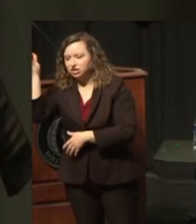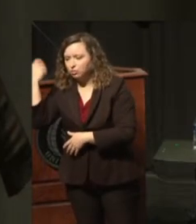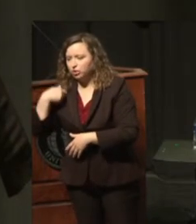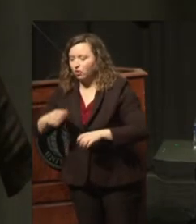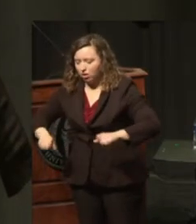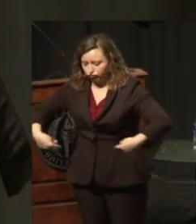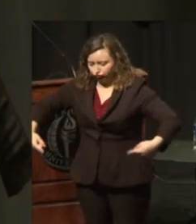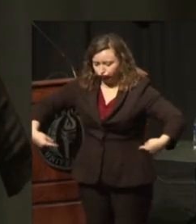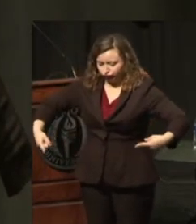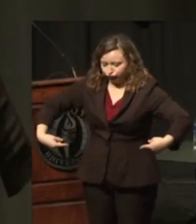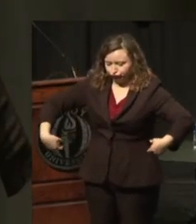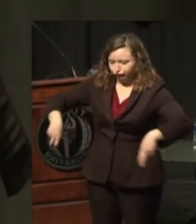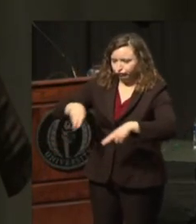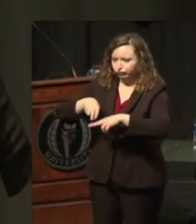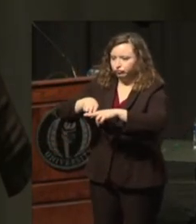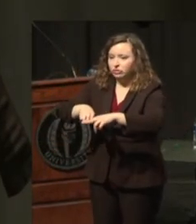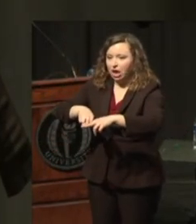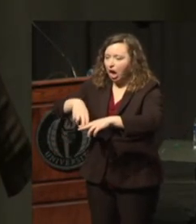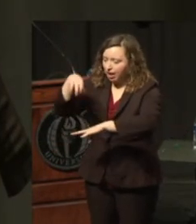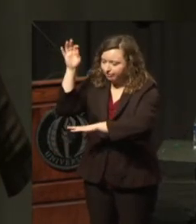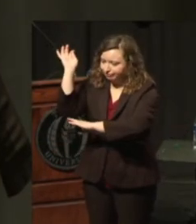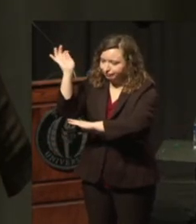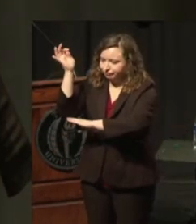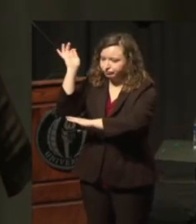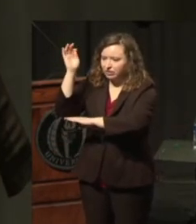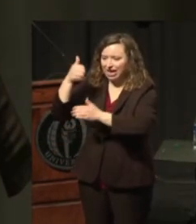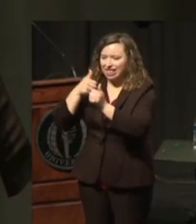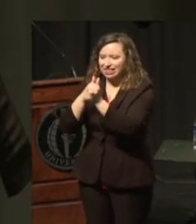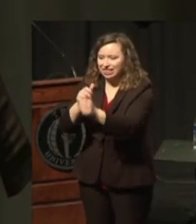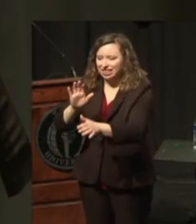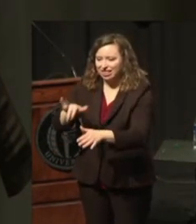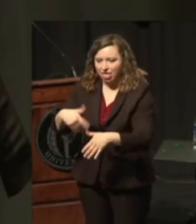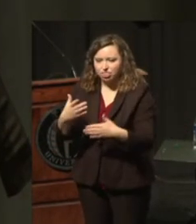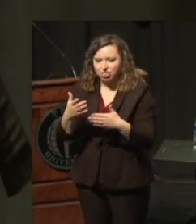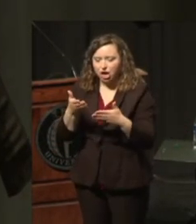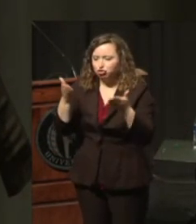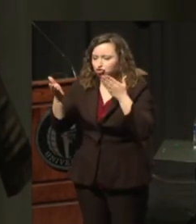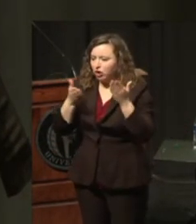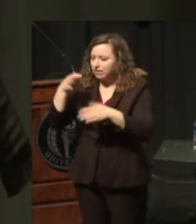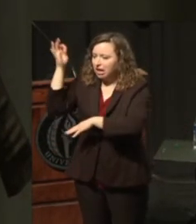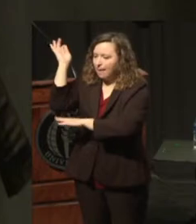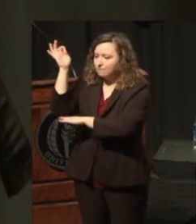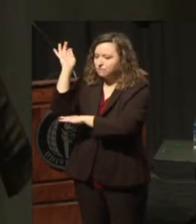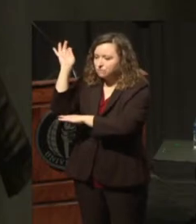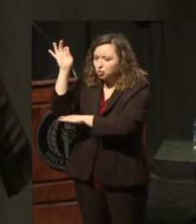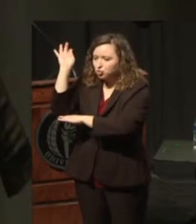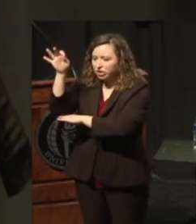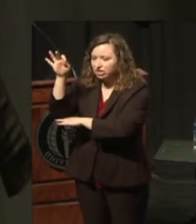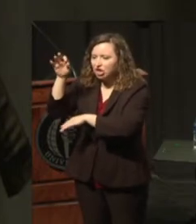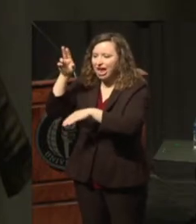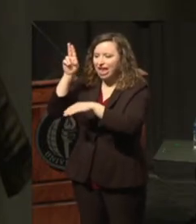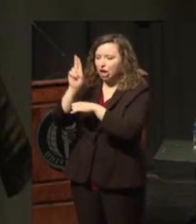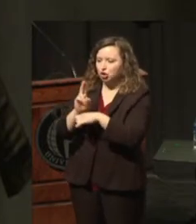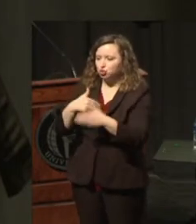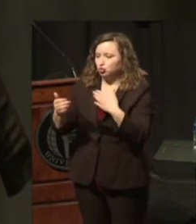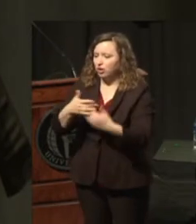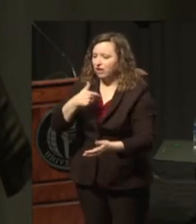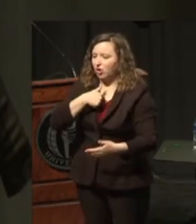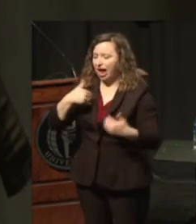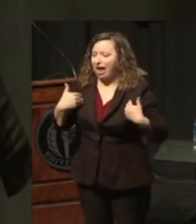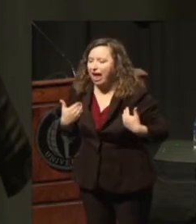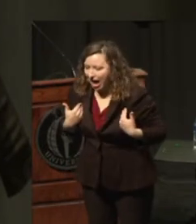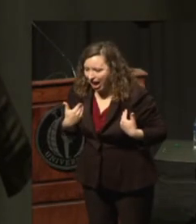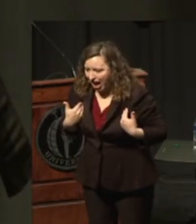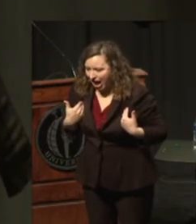church and I led service. And I preached, and I used what I got, a voice and a way